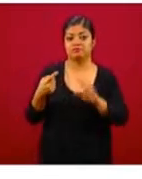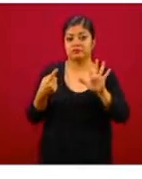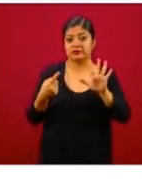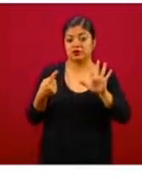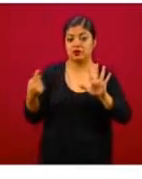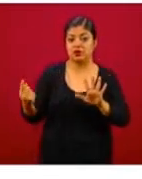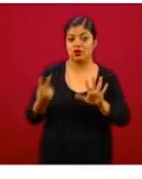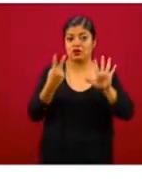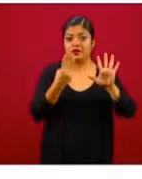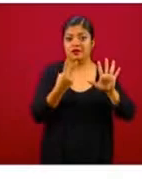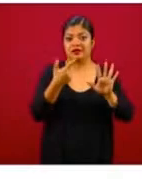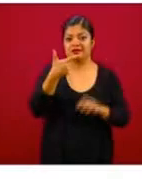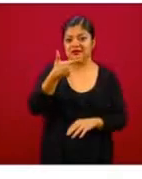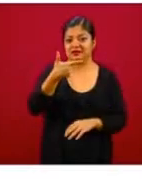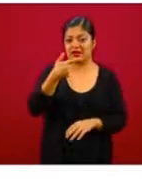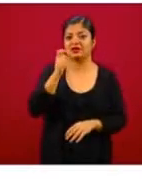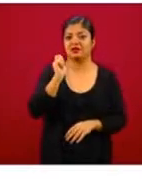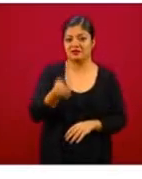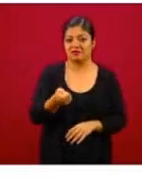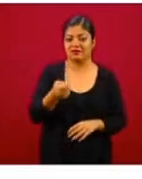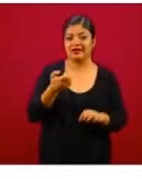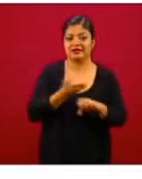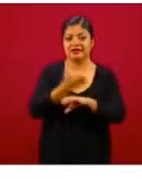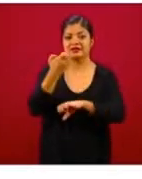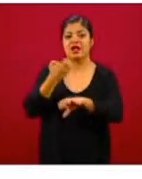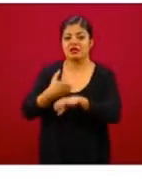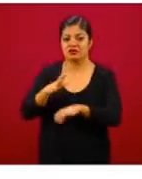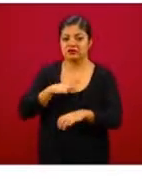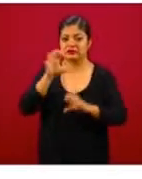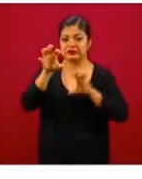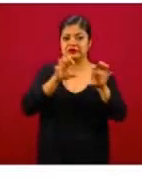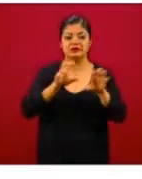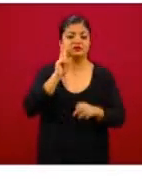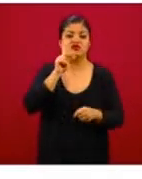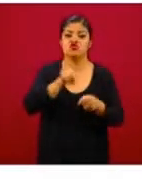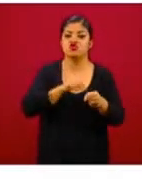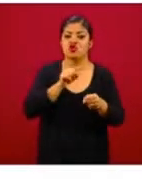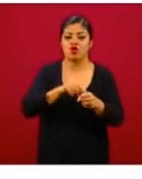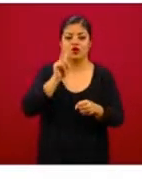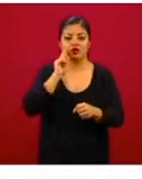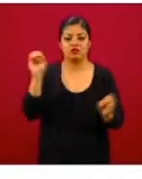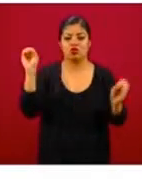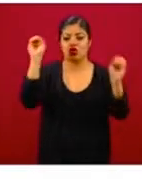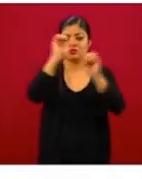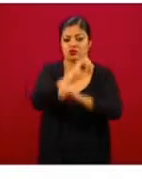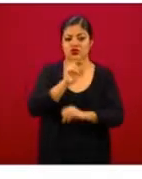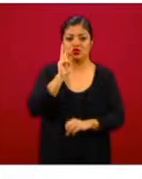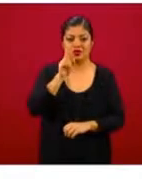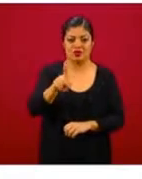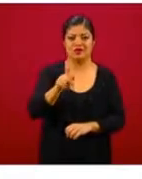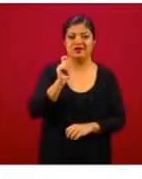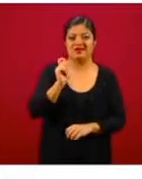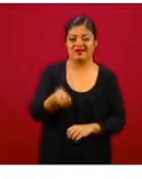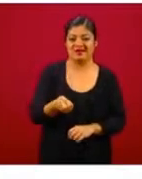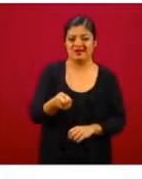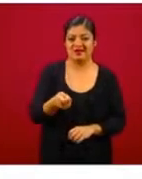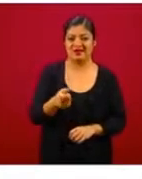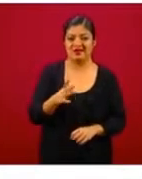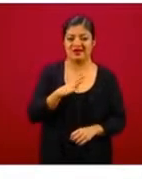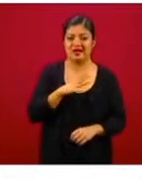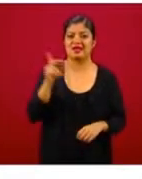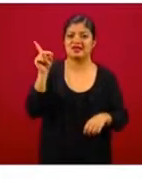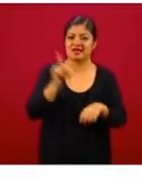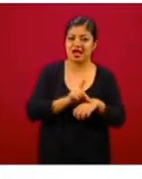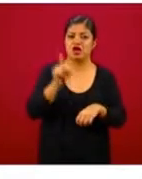cases. This week, we have 2 more states, so now 7 states in total that are at this top tier. And we see the